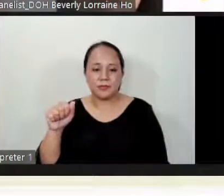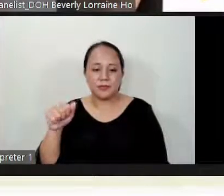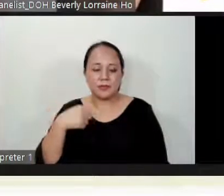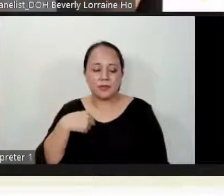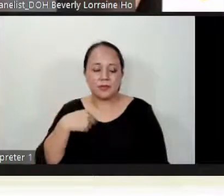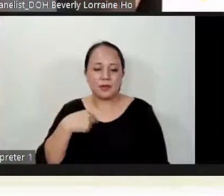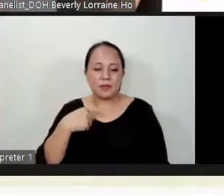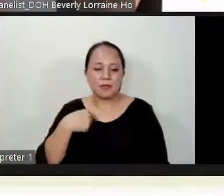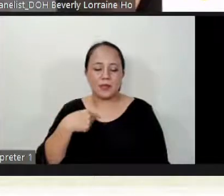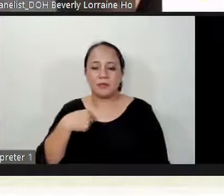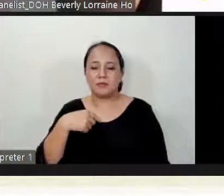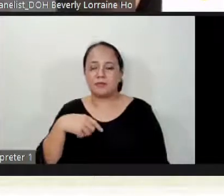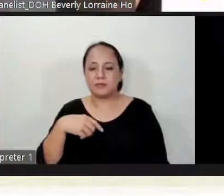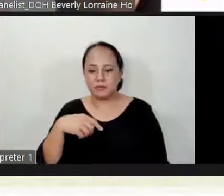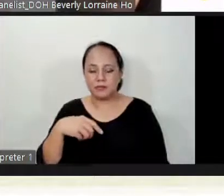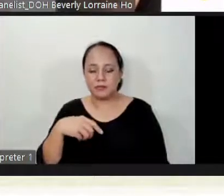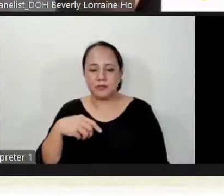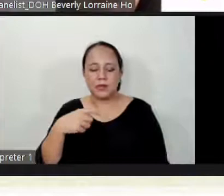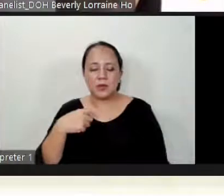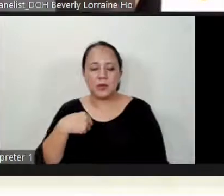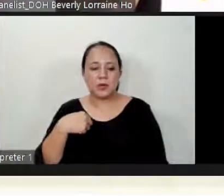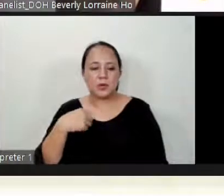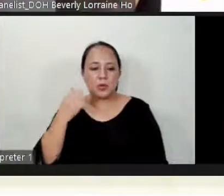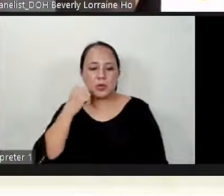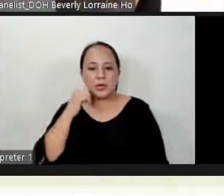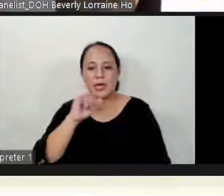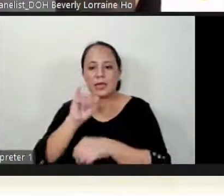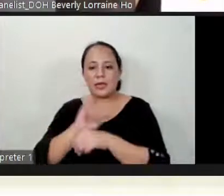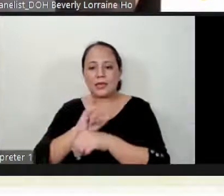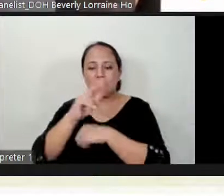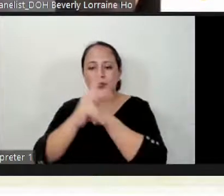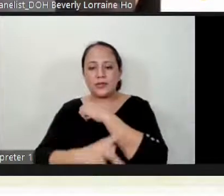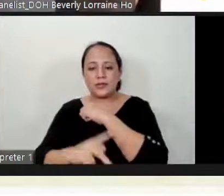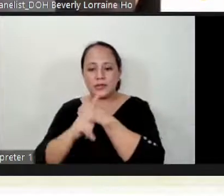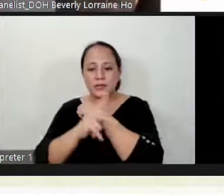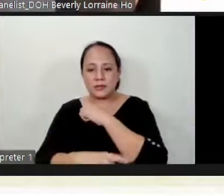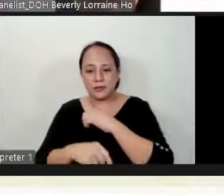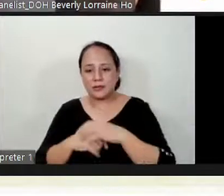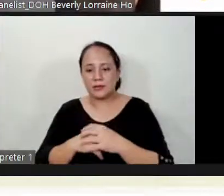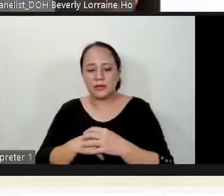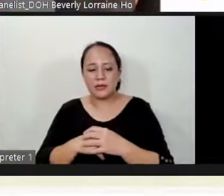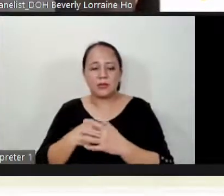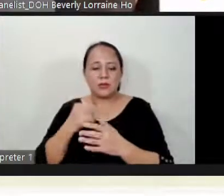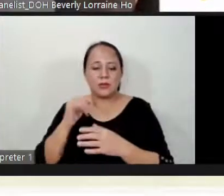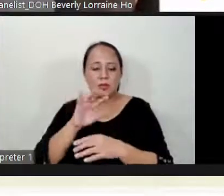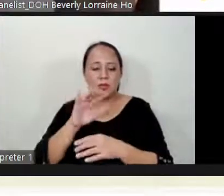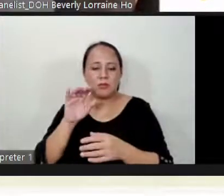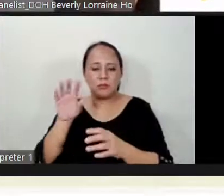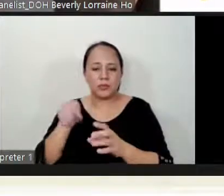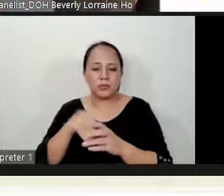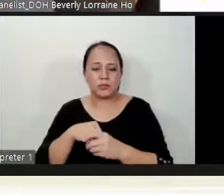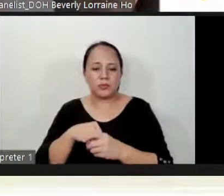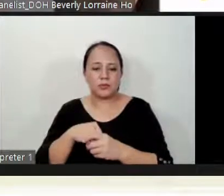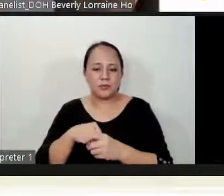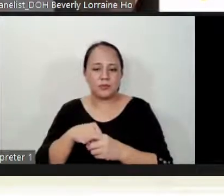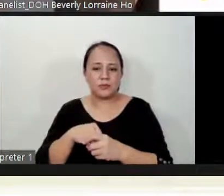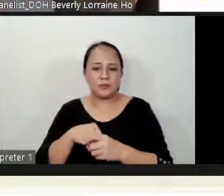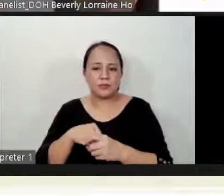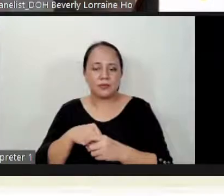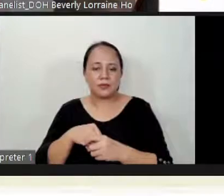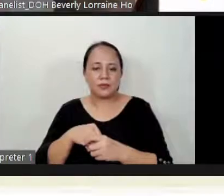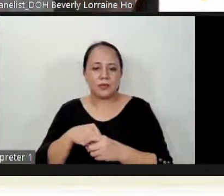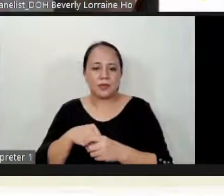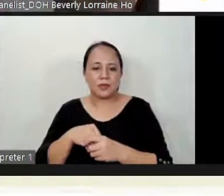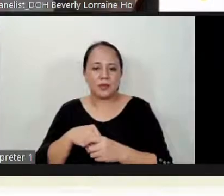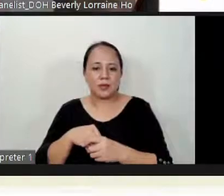CHD Mimaropa. They are all island provinces. They're composed of 5